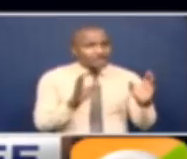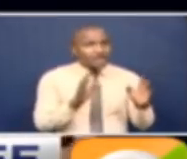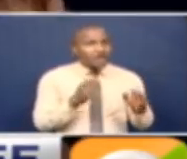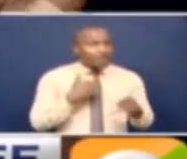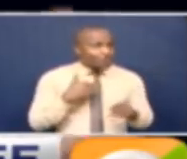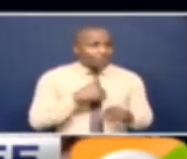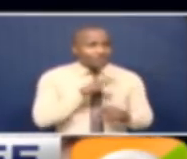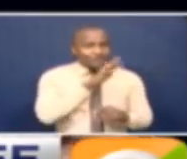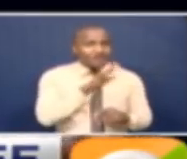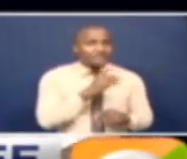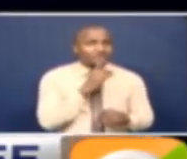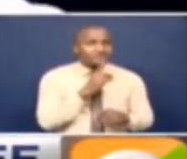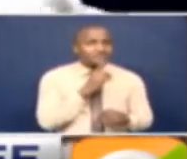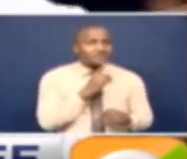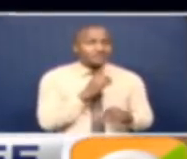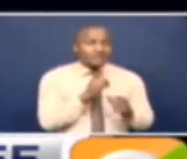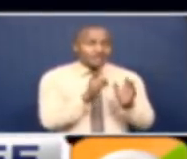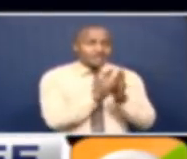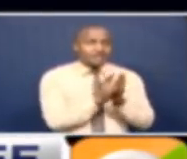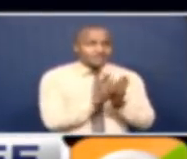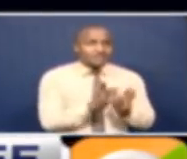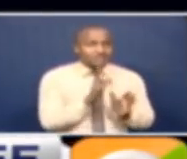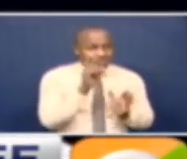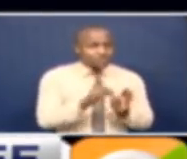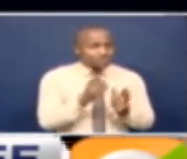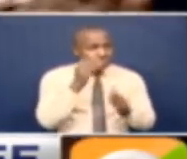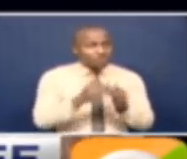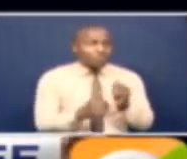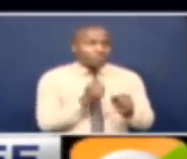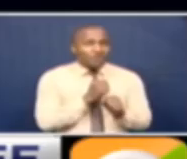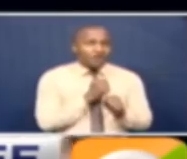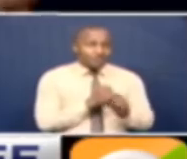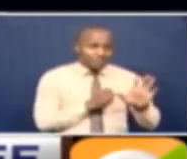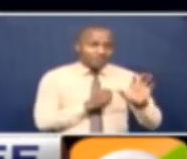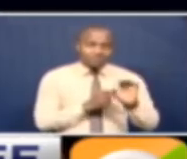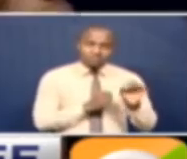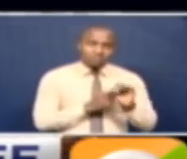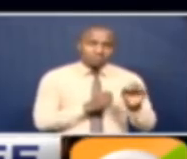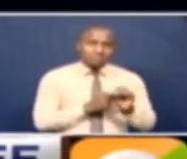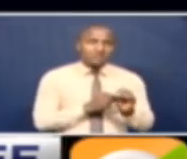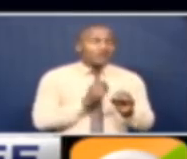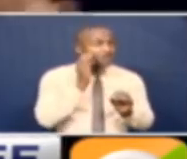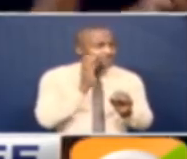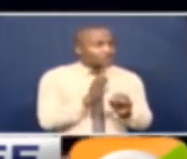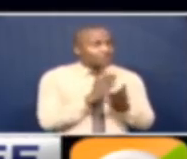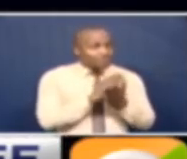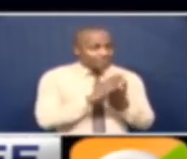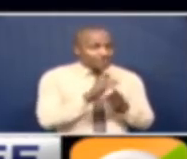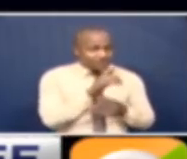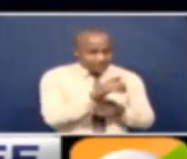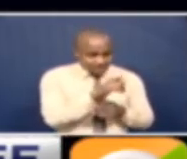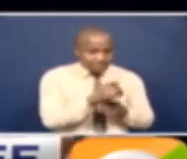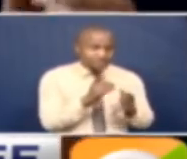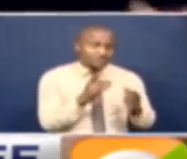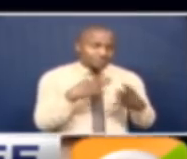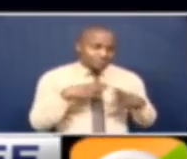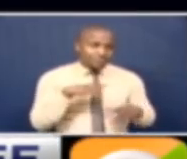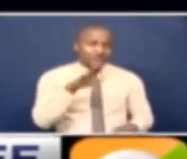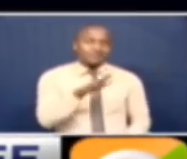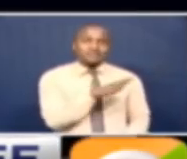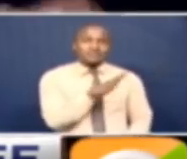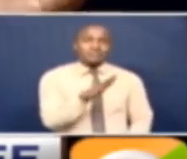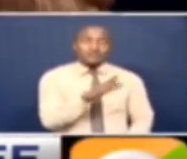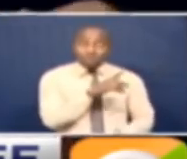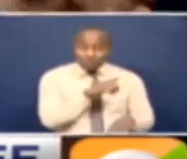that legislators should stop being legislators. We say they will make up part of this people assembly. When we go to